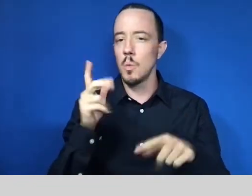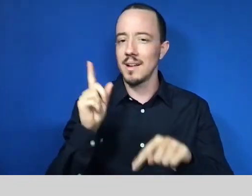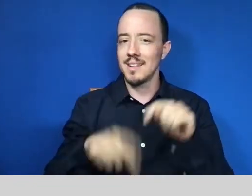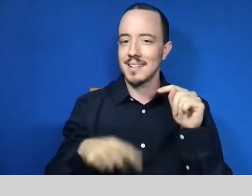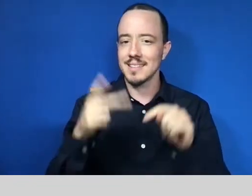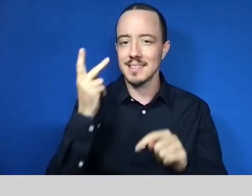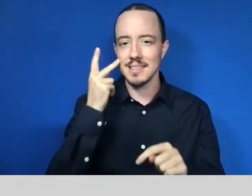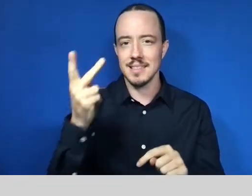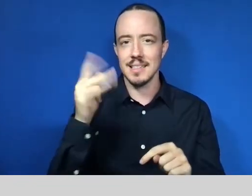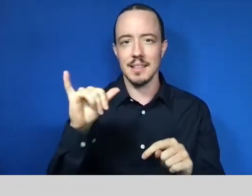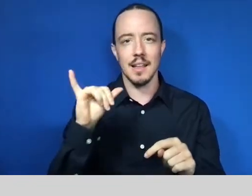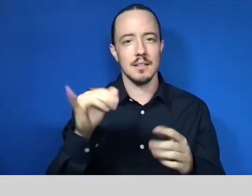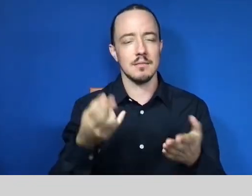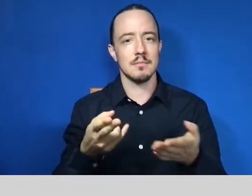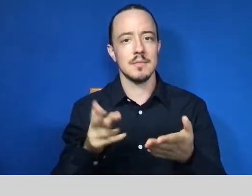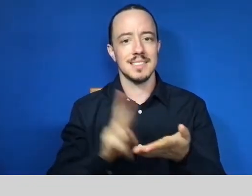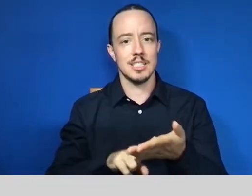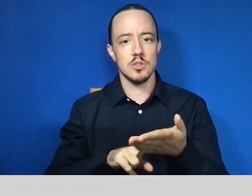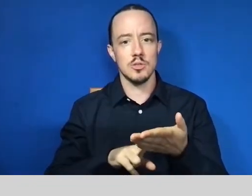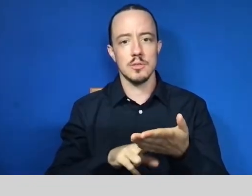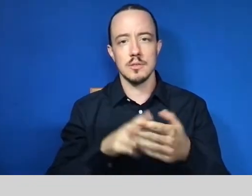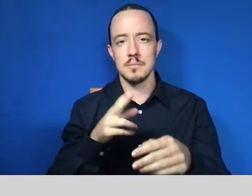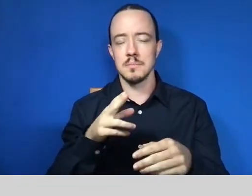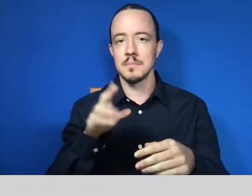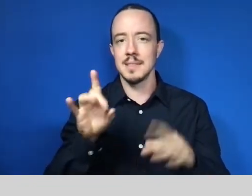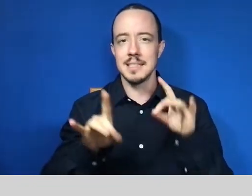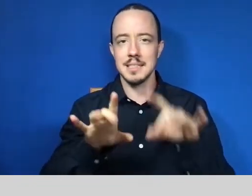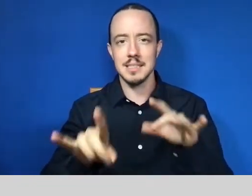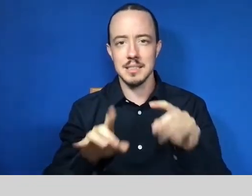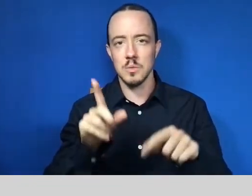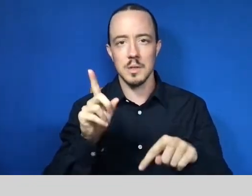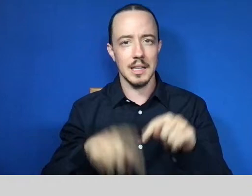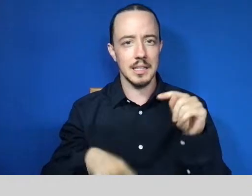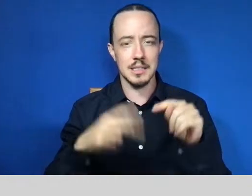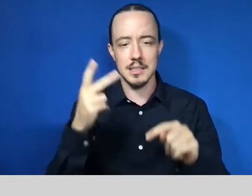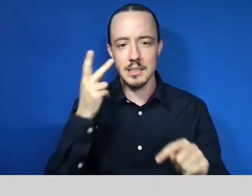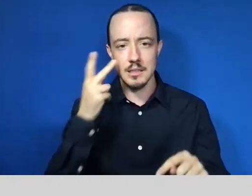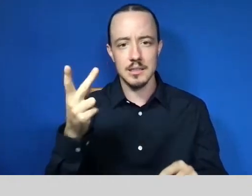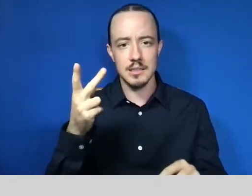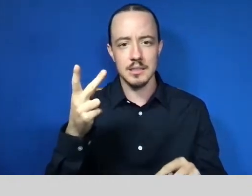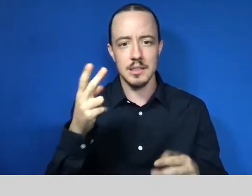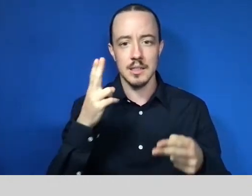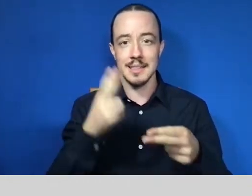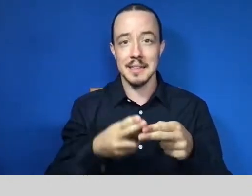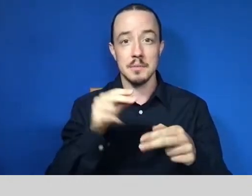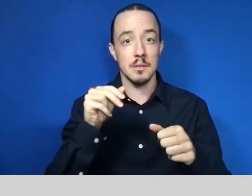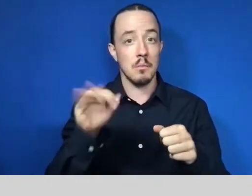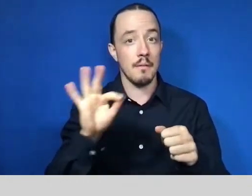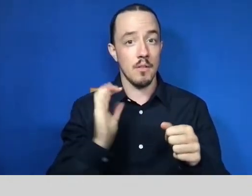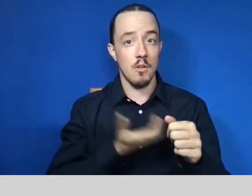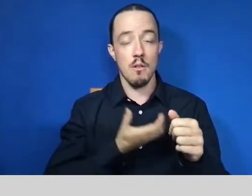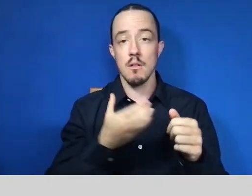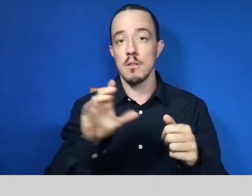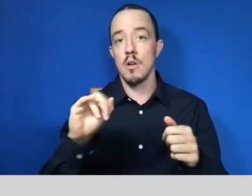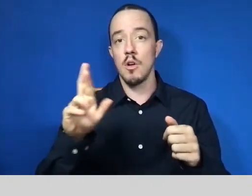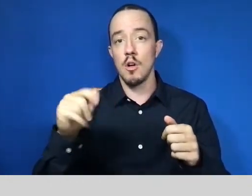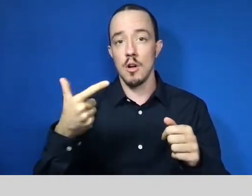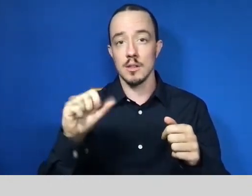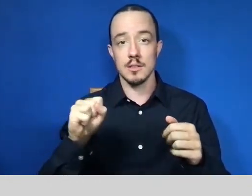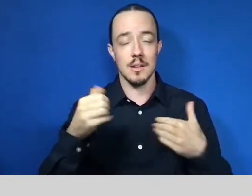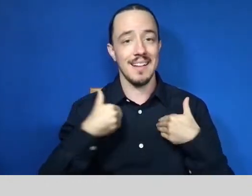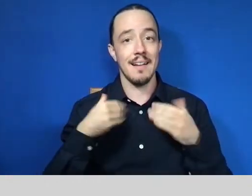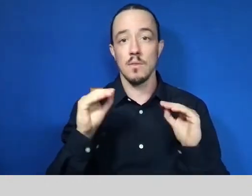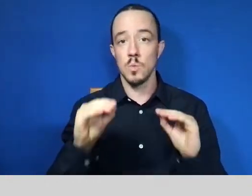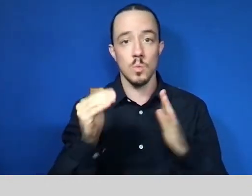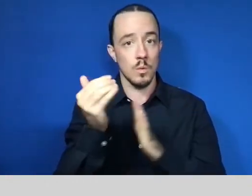see the signature. We can no longer see the names of our arguments. We have